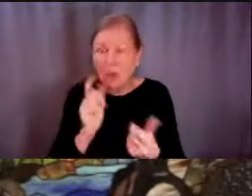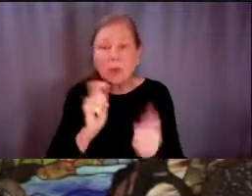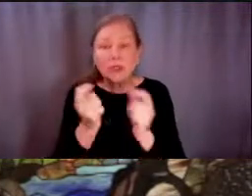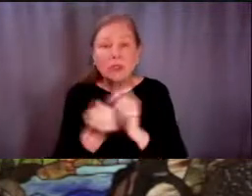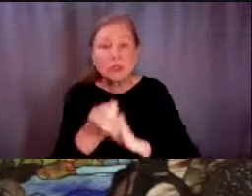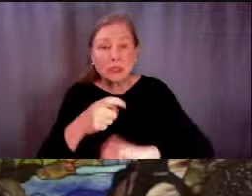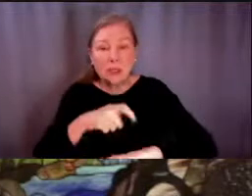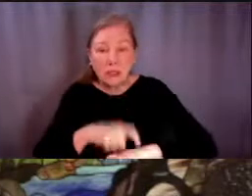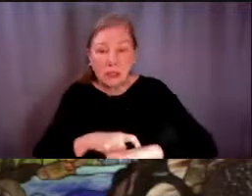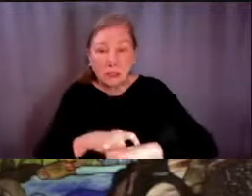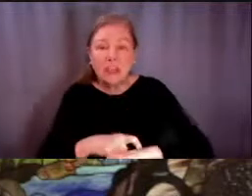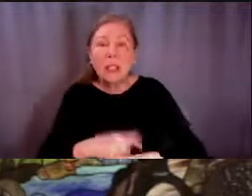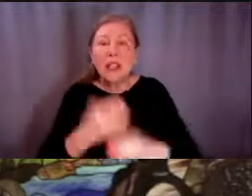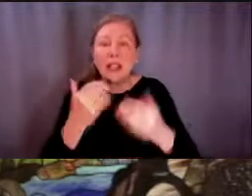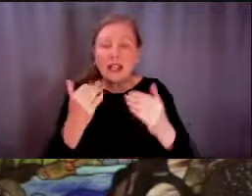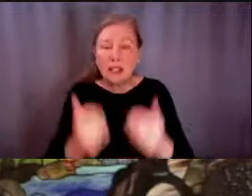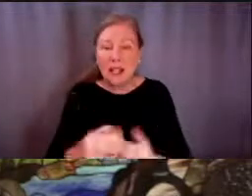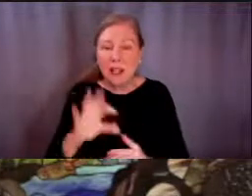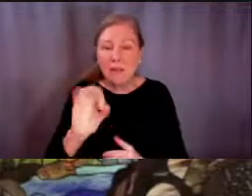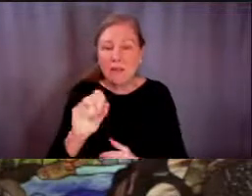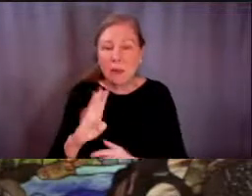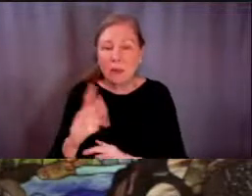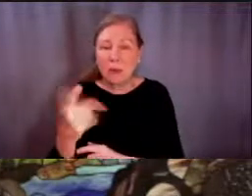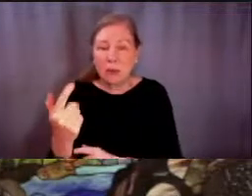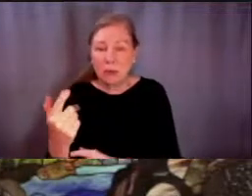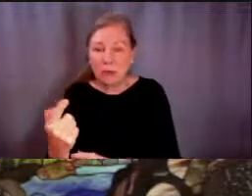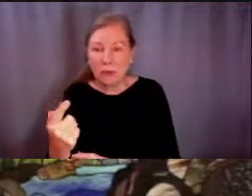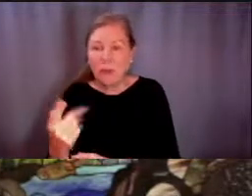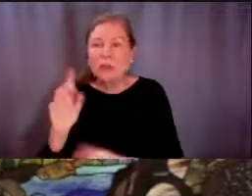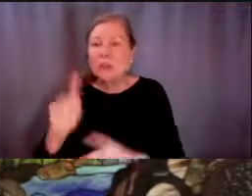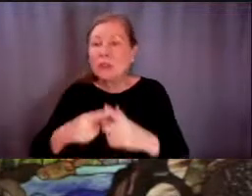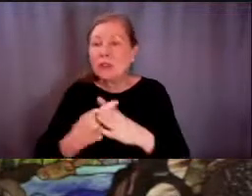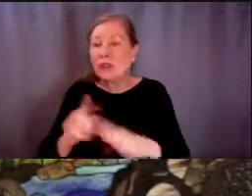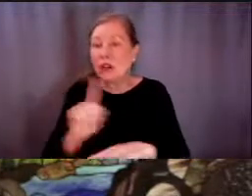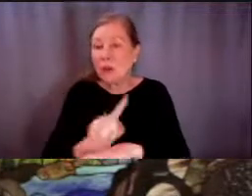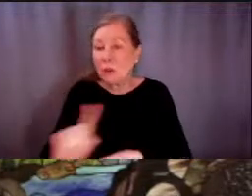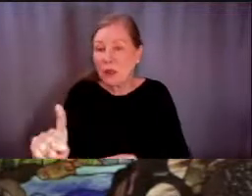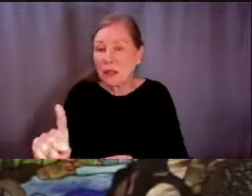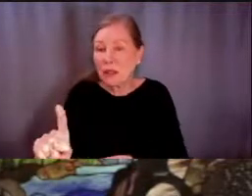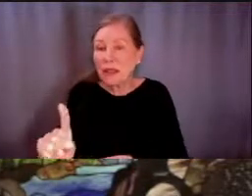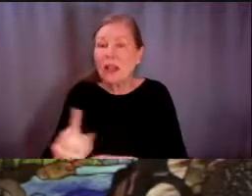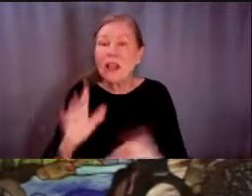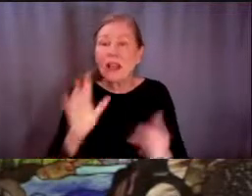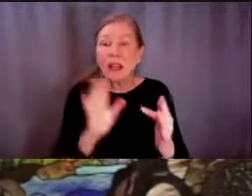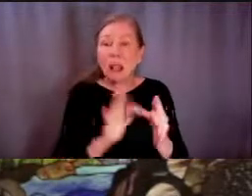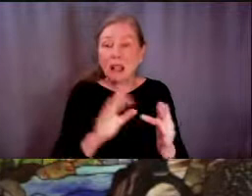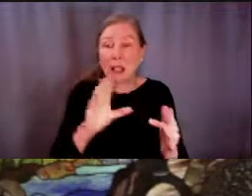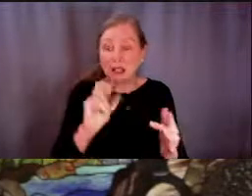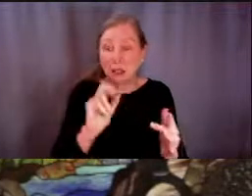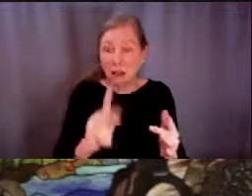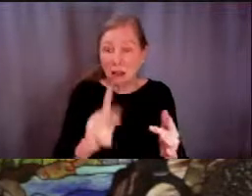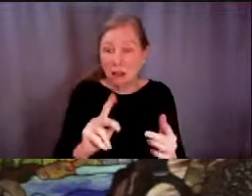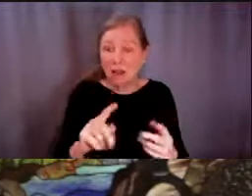special Lenten study on Reckless Love by Tom Berlin. Contact Clark or Pastor Andy for more details.